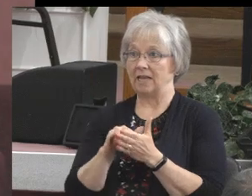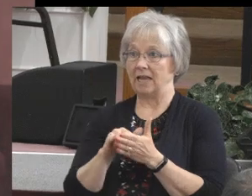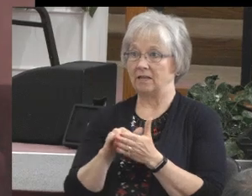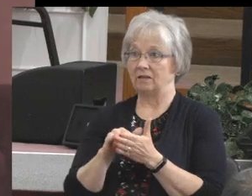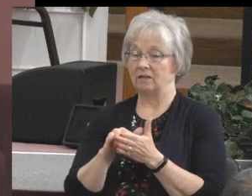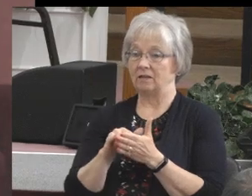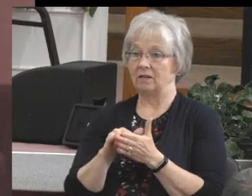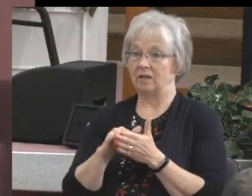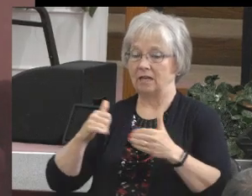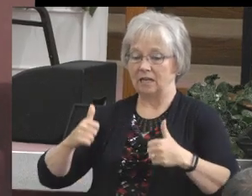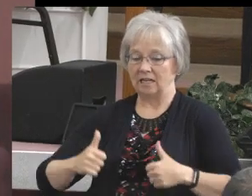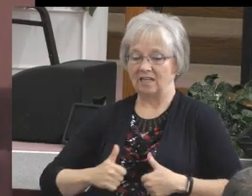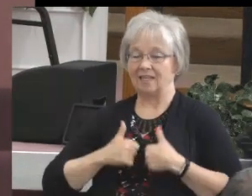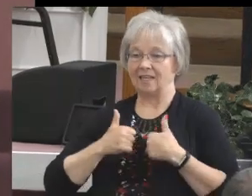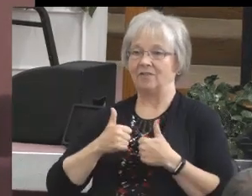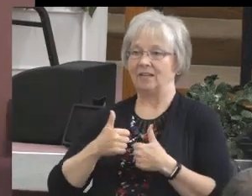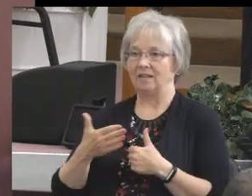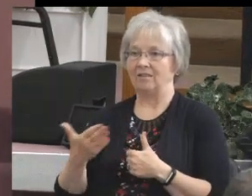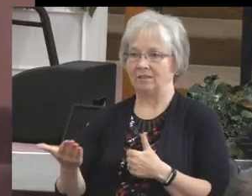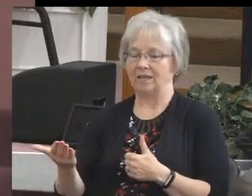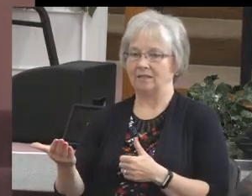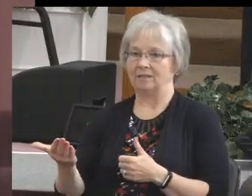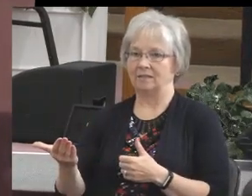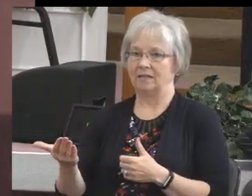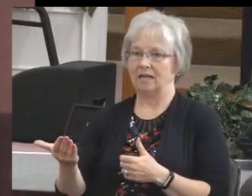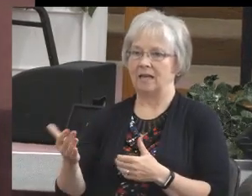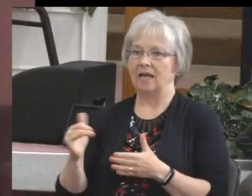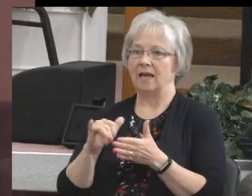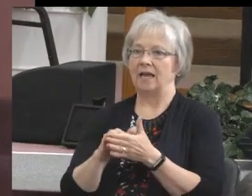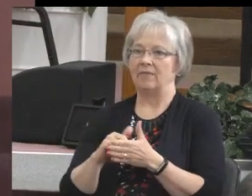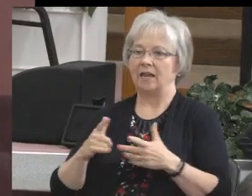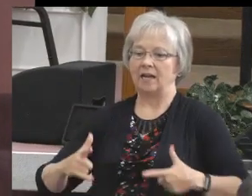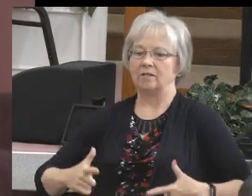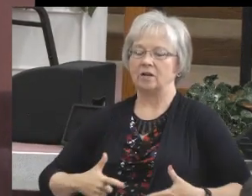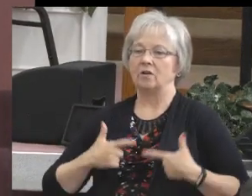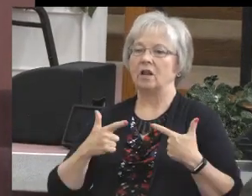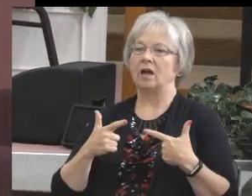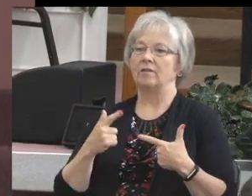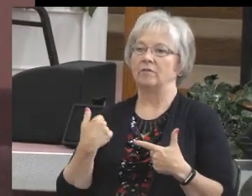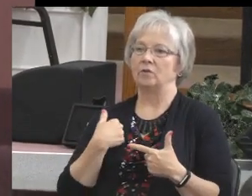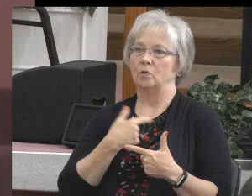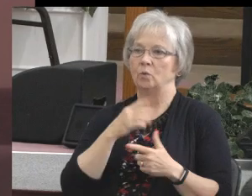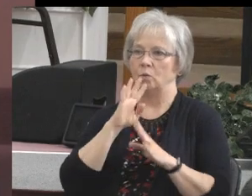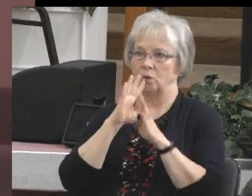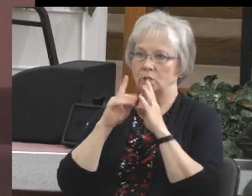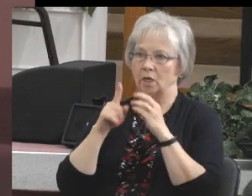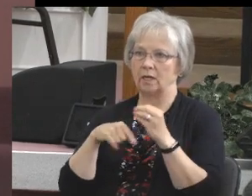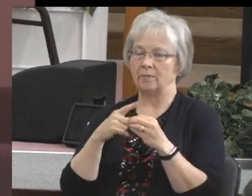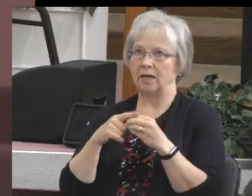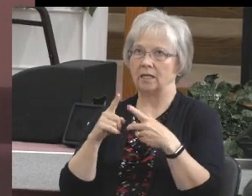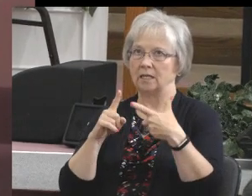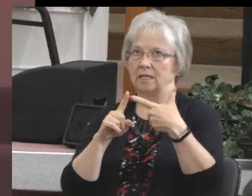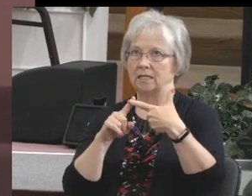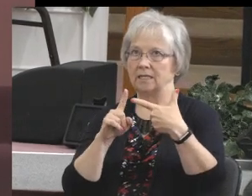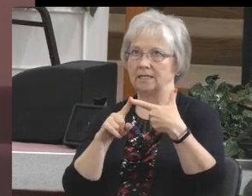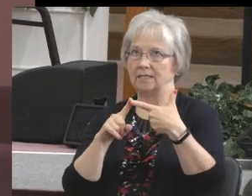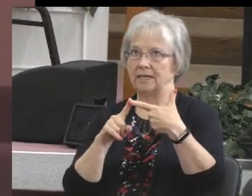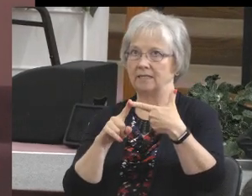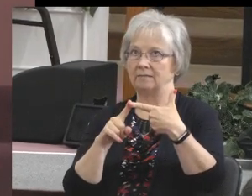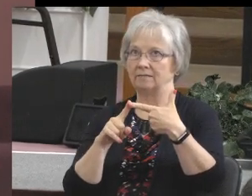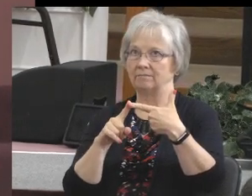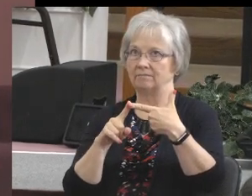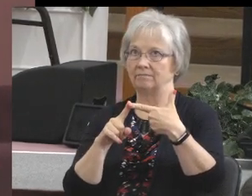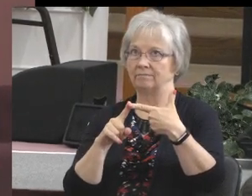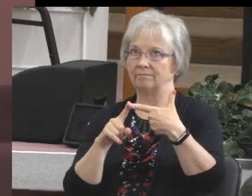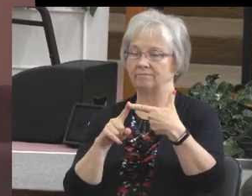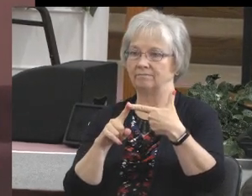are living things, and it is our life that we're talking about. The second fold is a